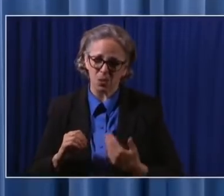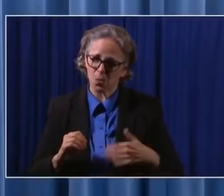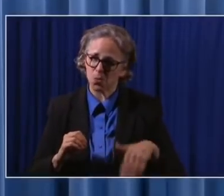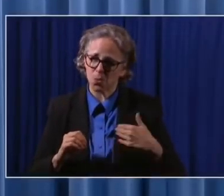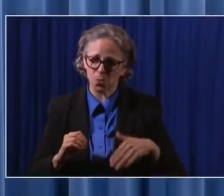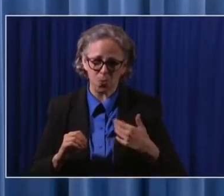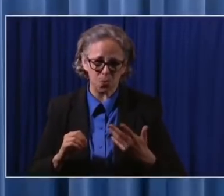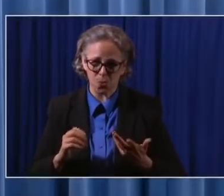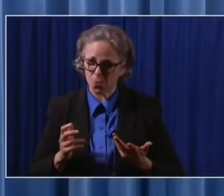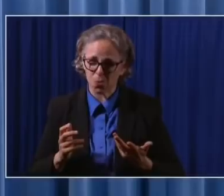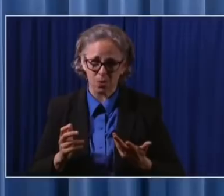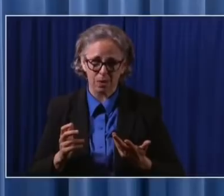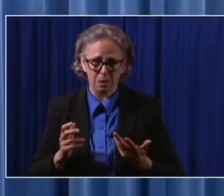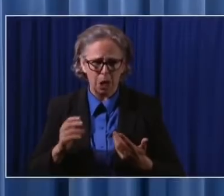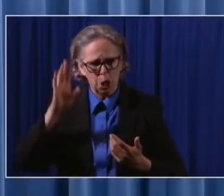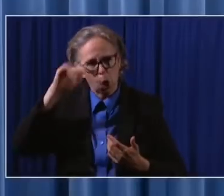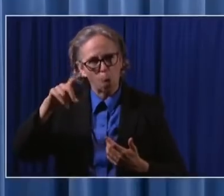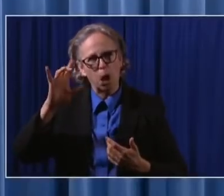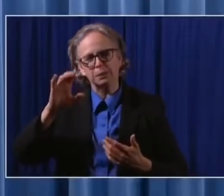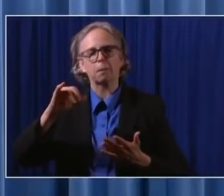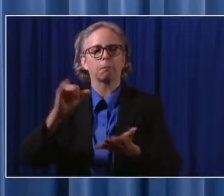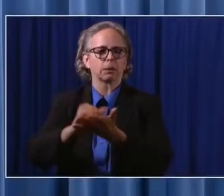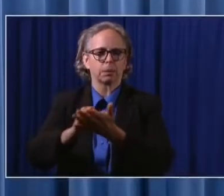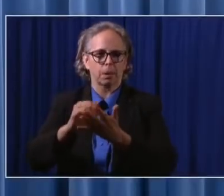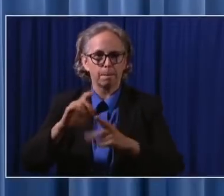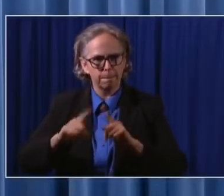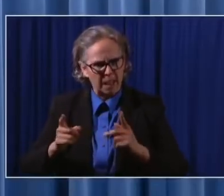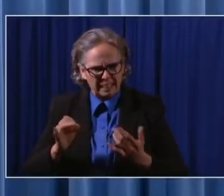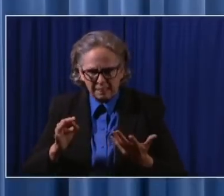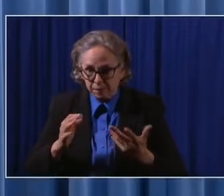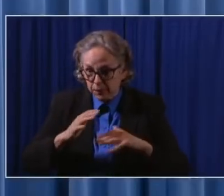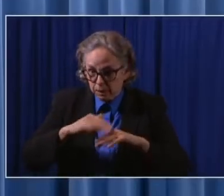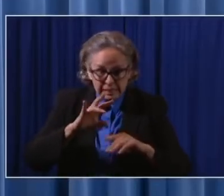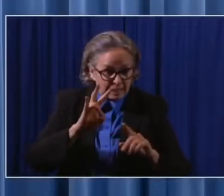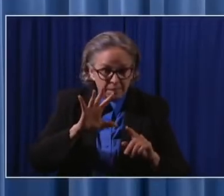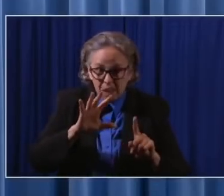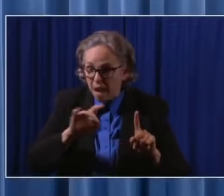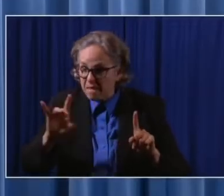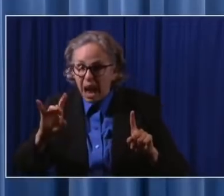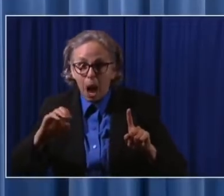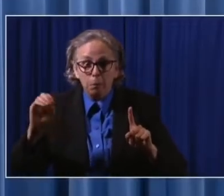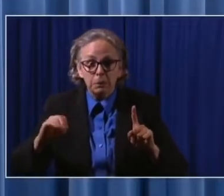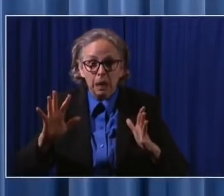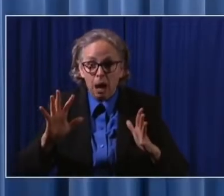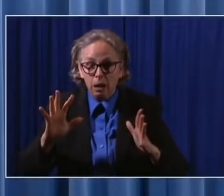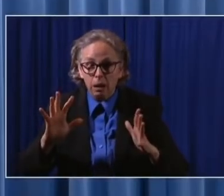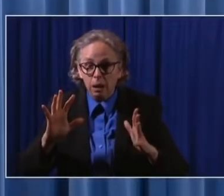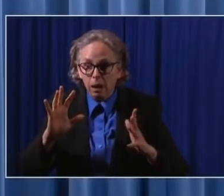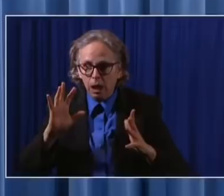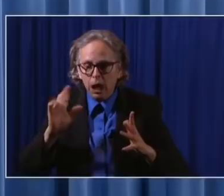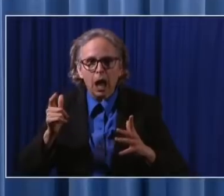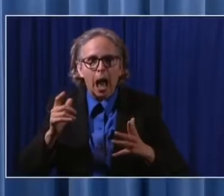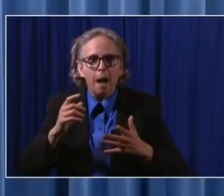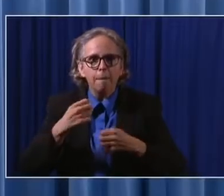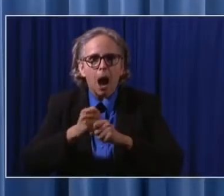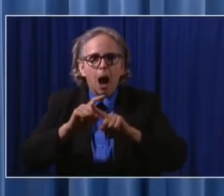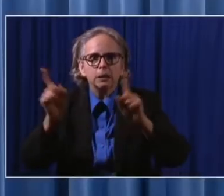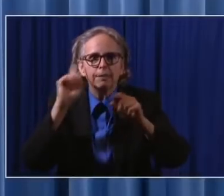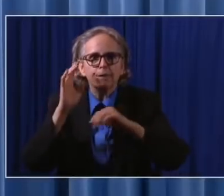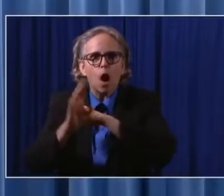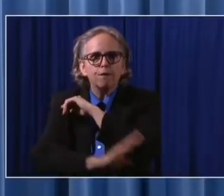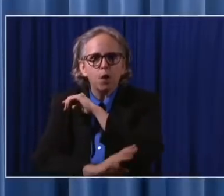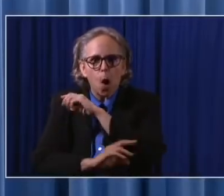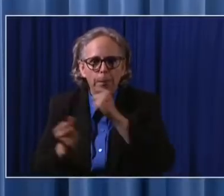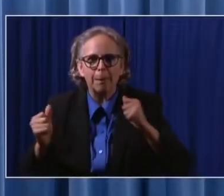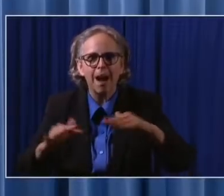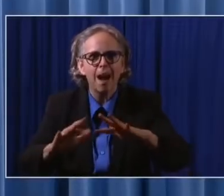It will change the fall. It will change the winter. It will make a difference.